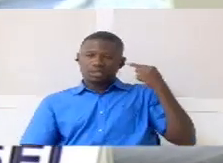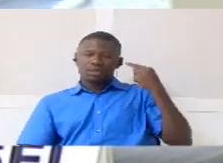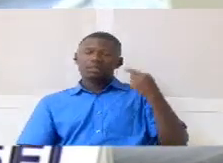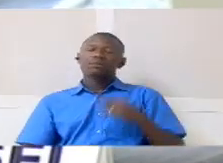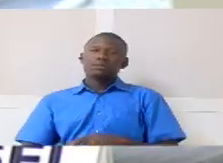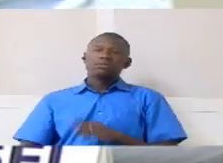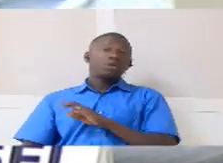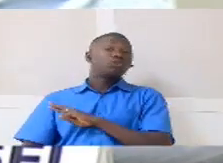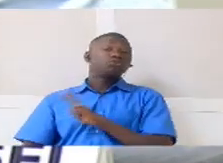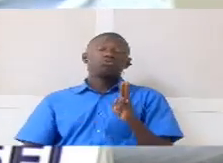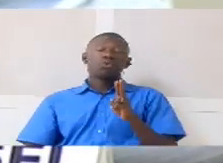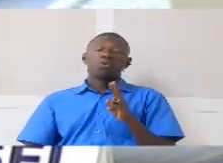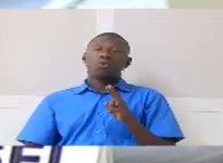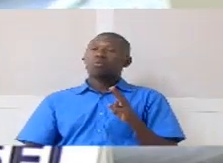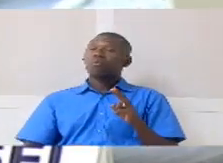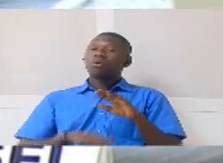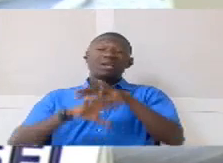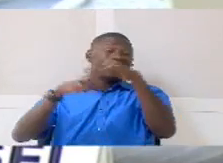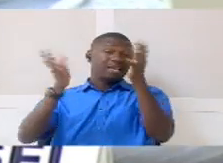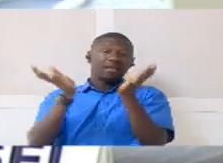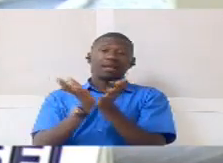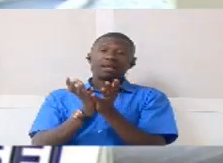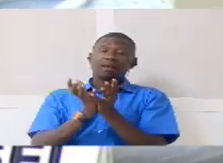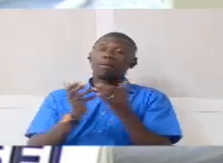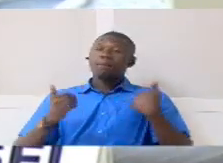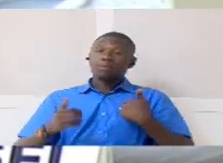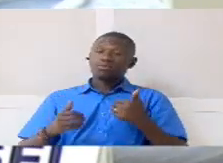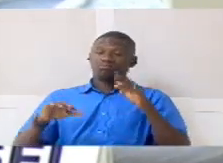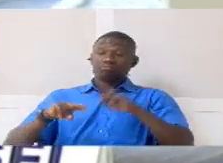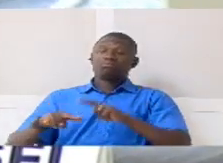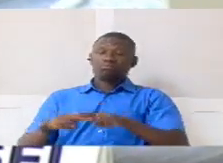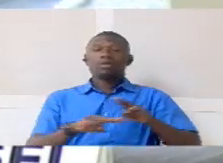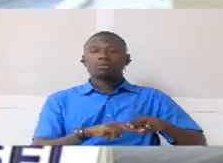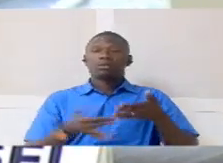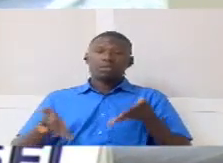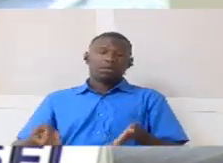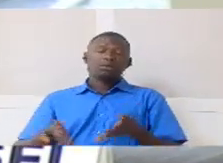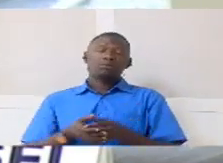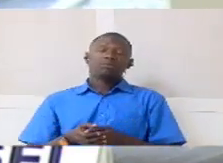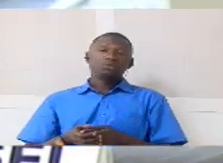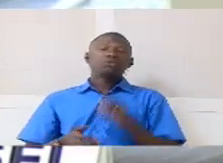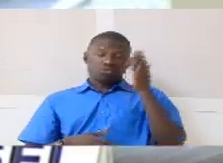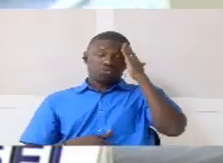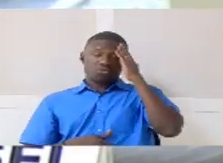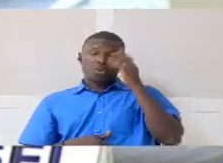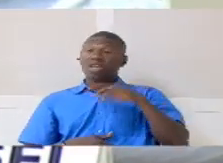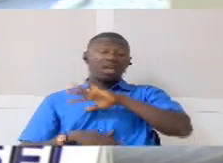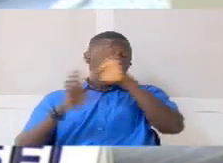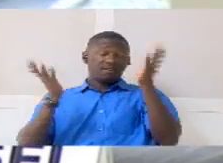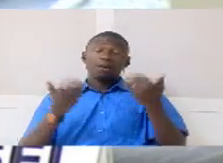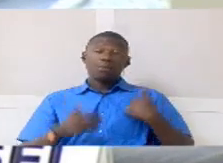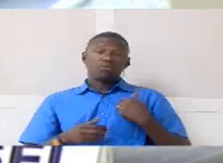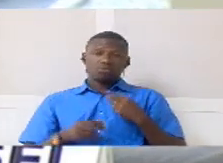no public or public audience as such being present here. So everybody would be watching from